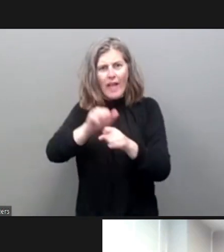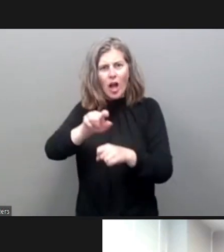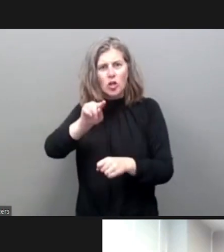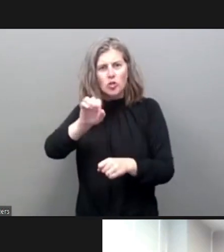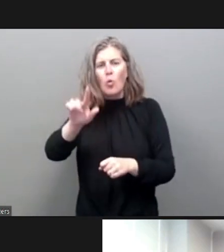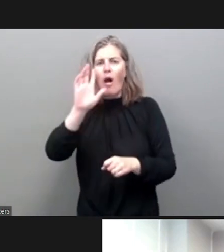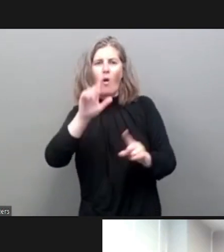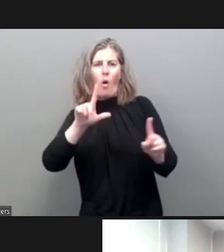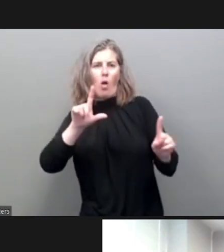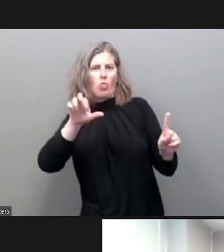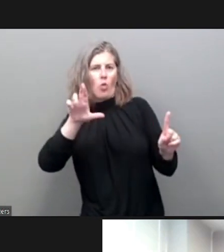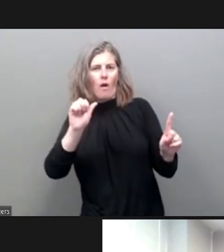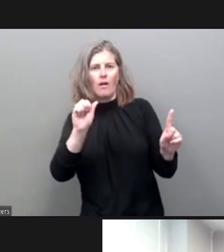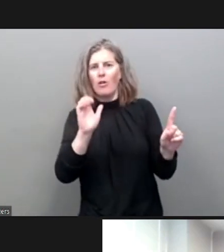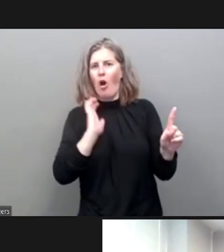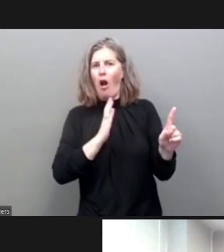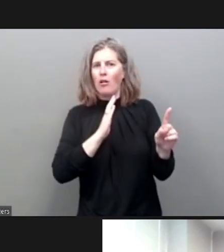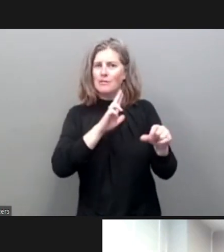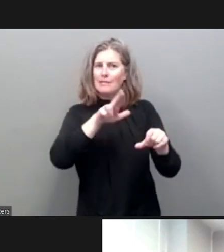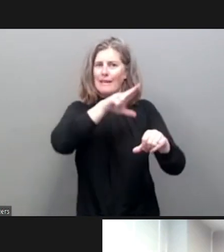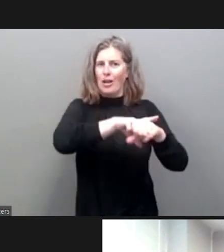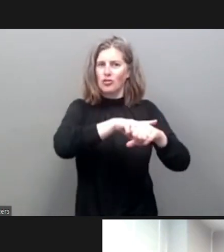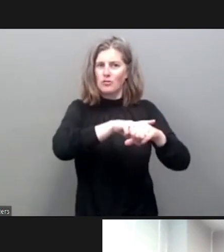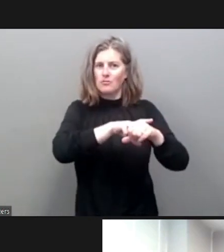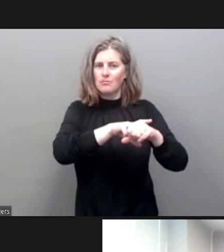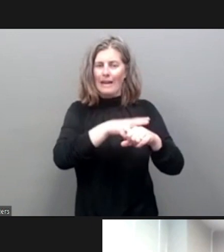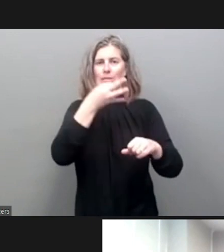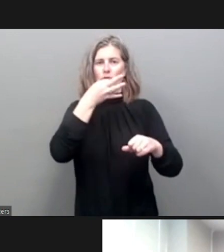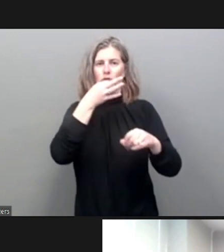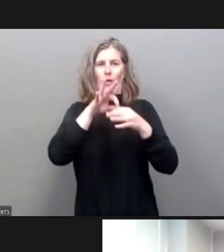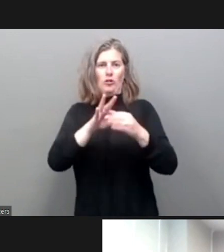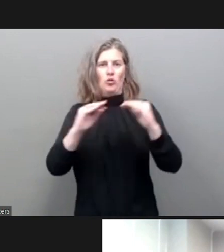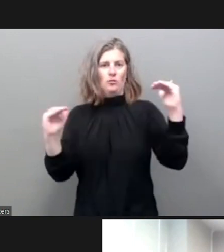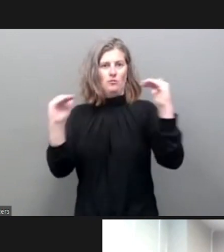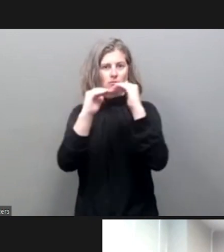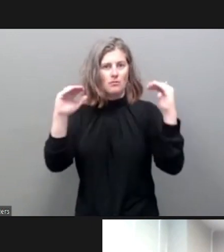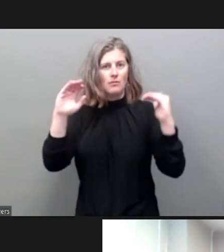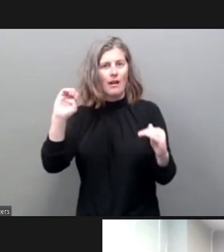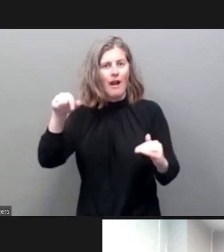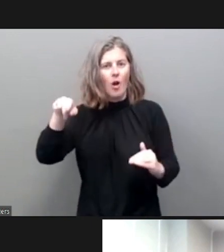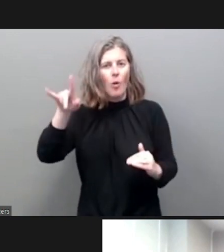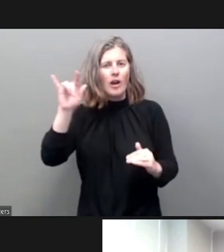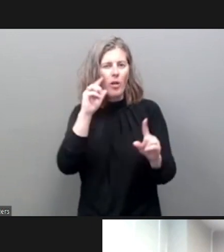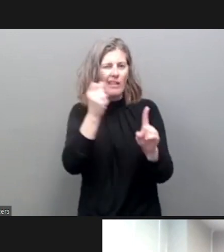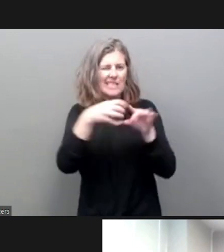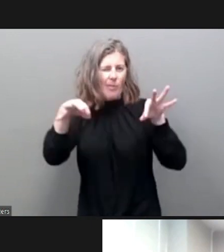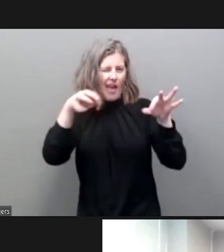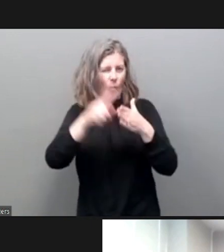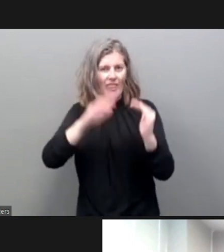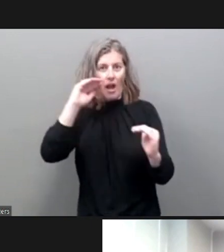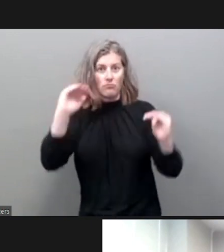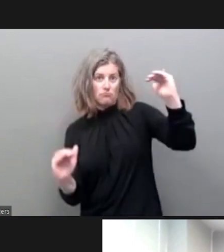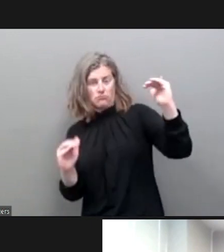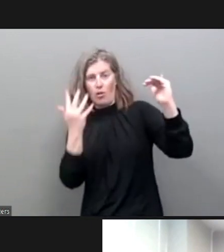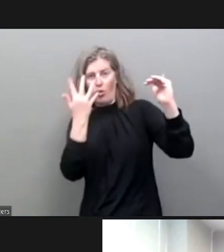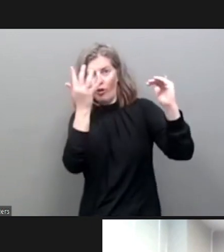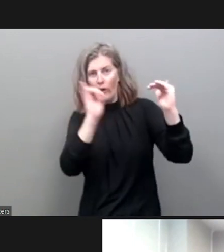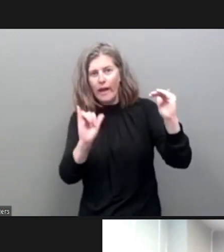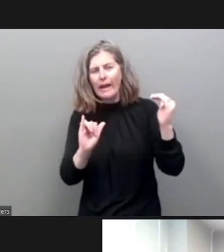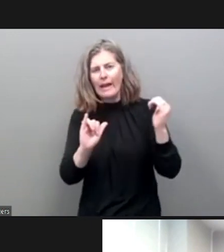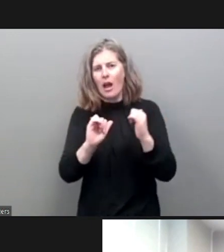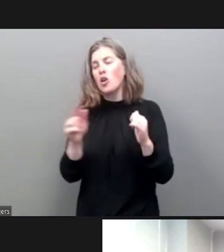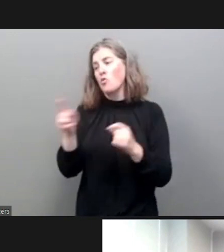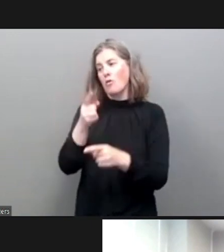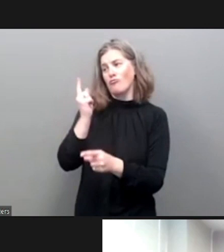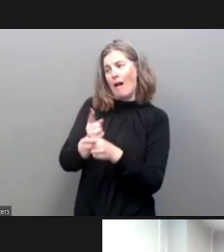Laura, who is one of our national experts on equity, can explain what those are and how we're doing it. But you're